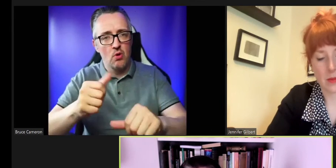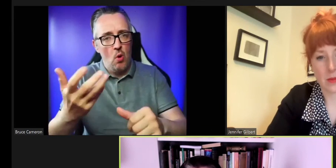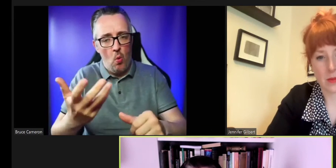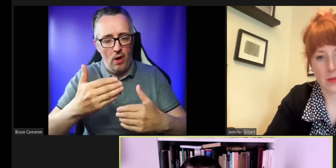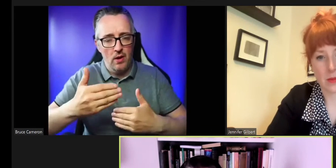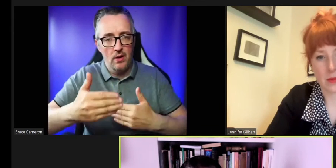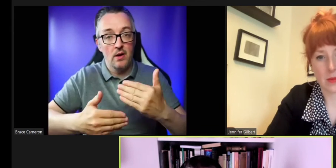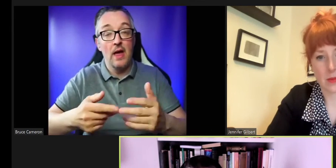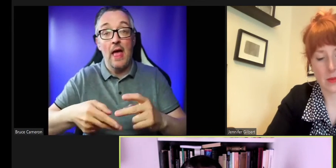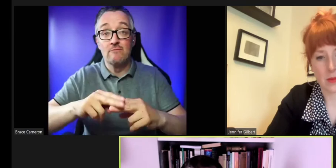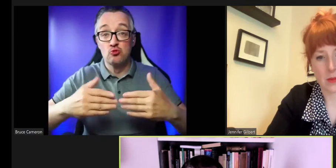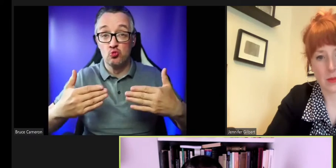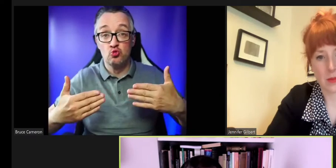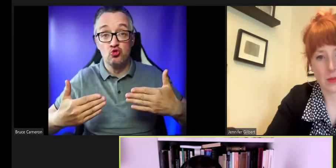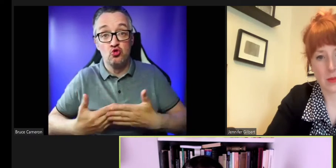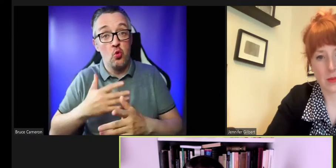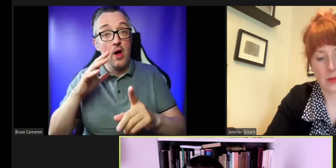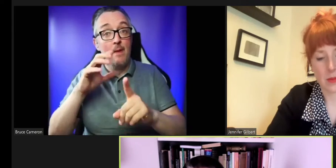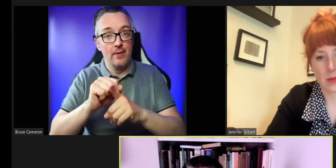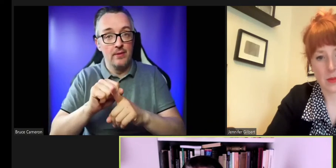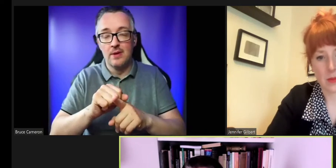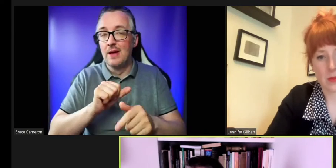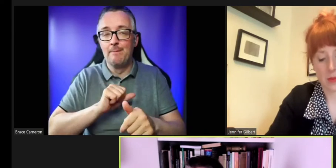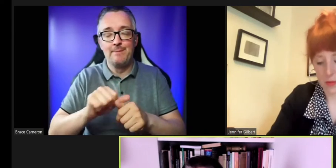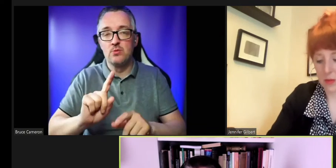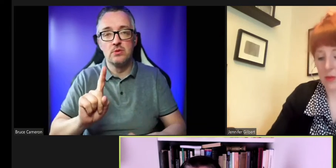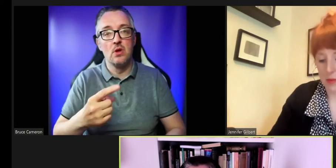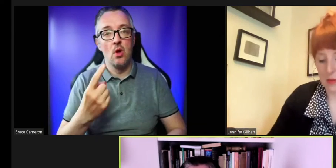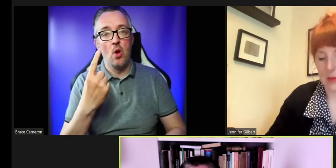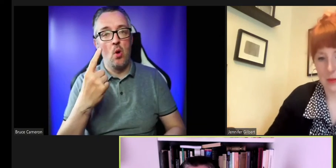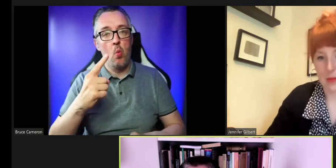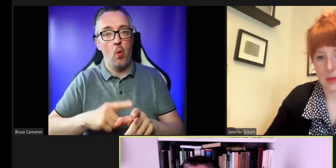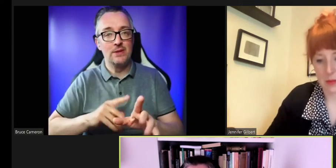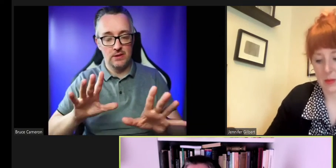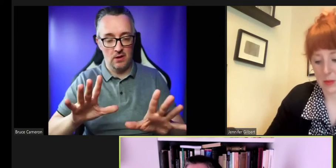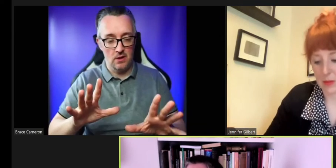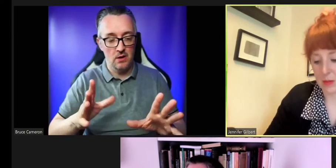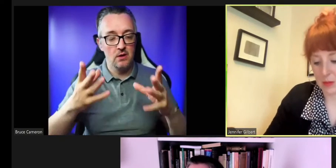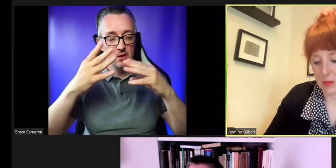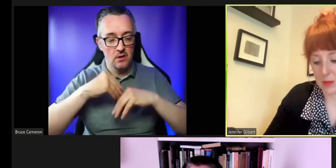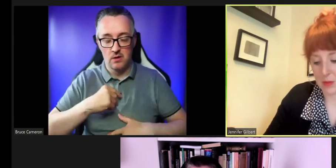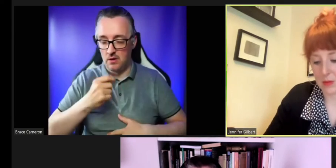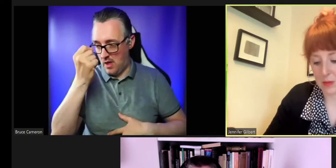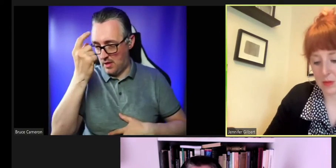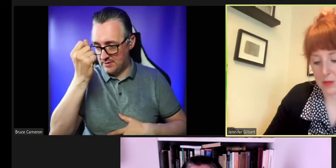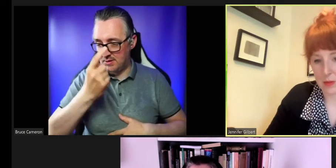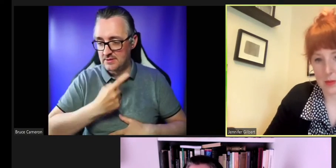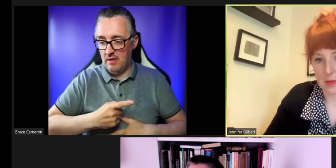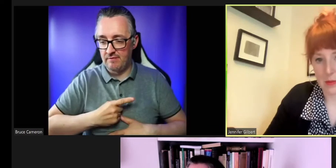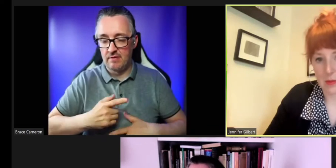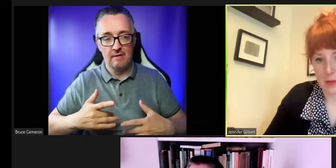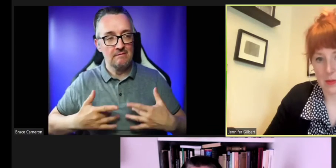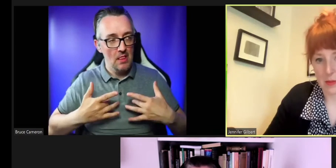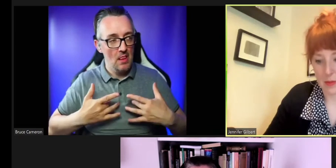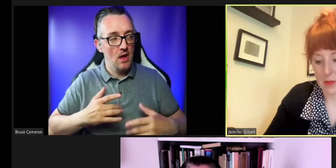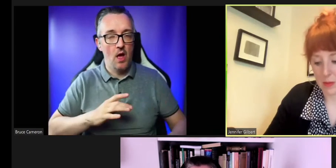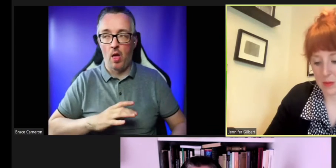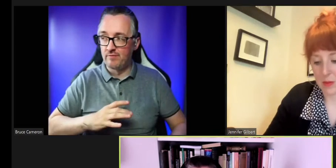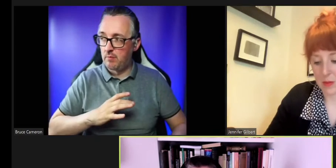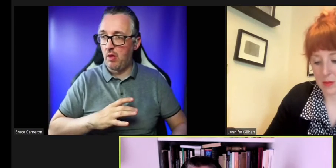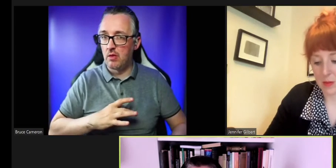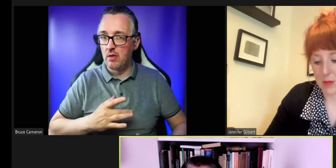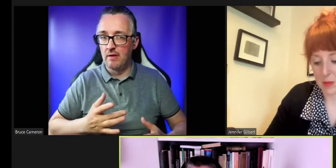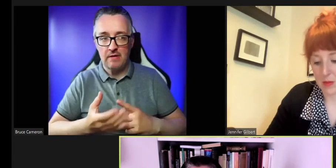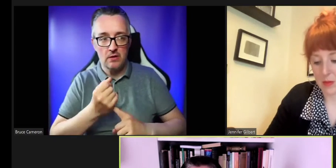people when they're newly diagnosed is to spend a year getting to know yourself, feeling comfortable, finding